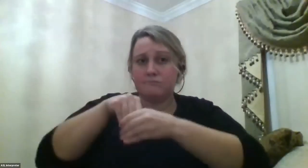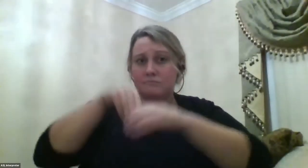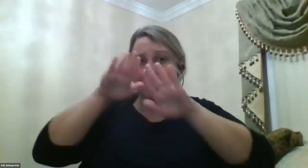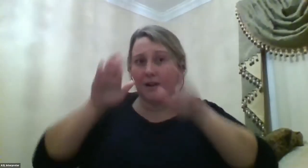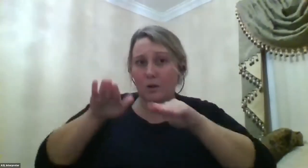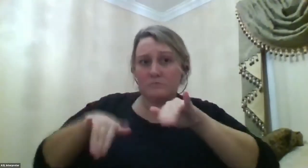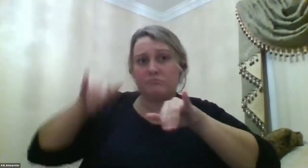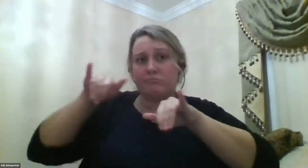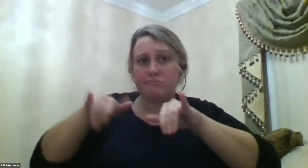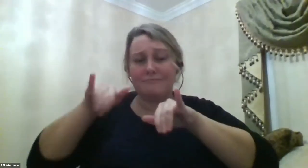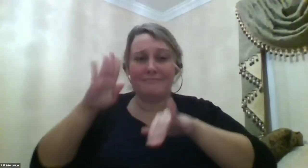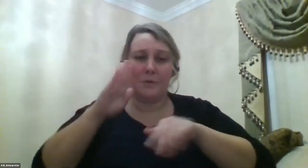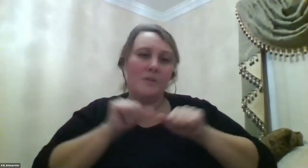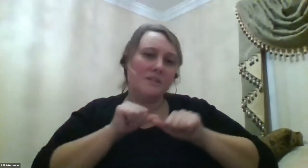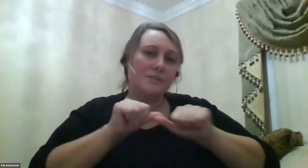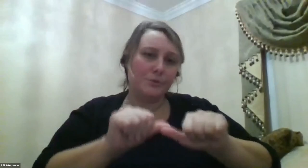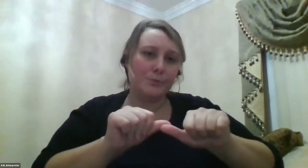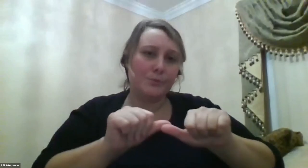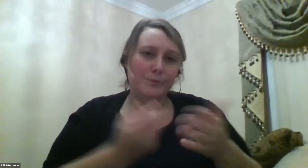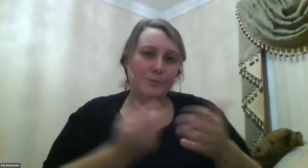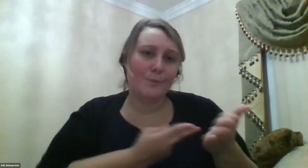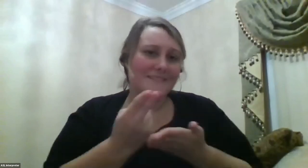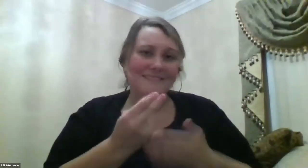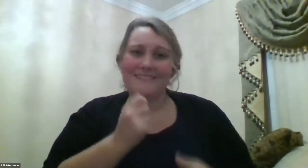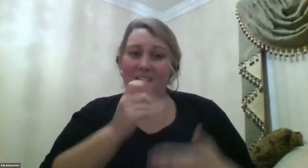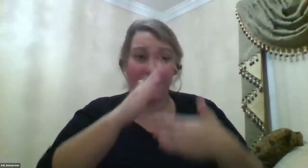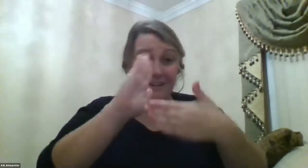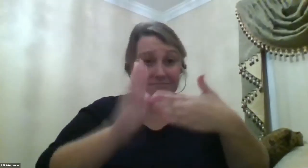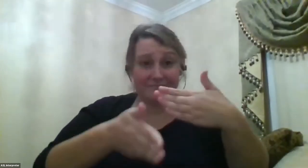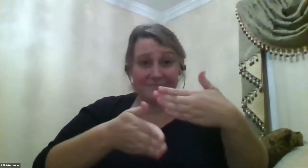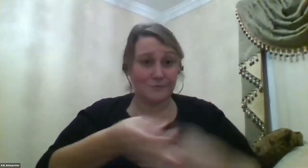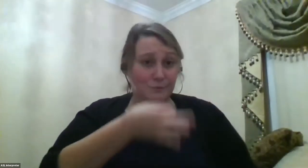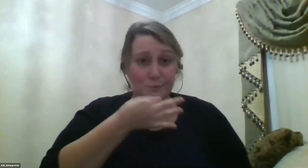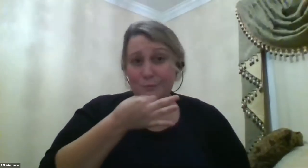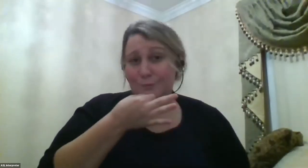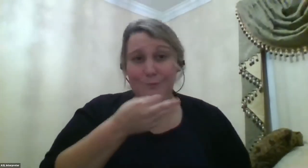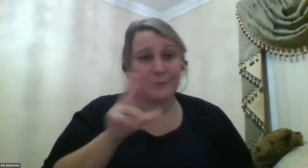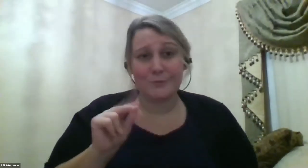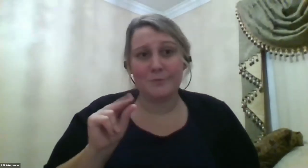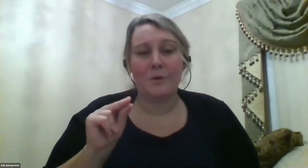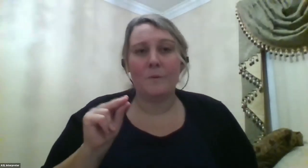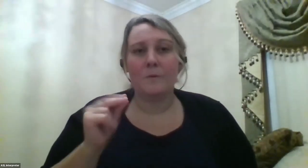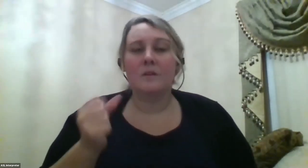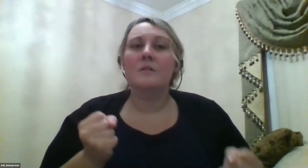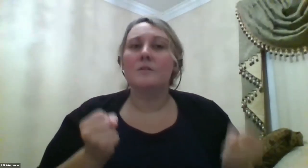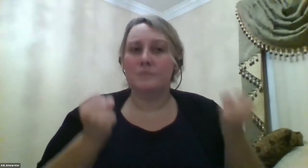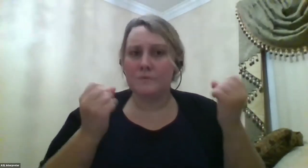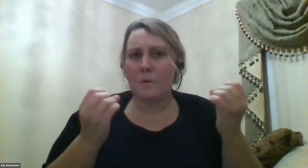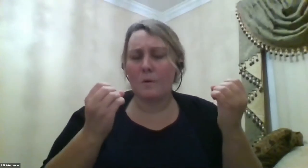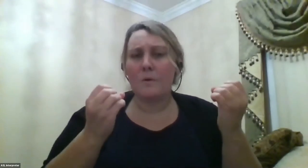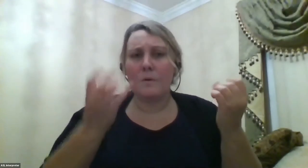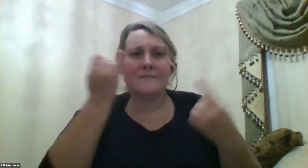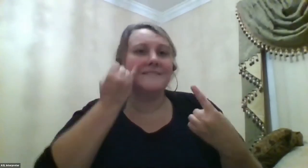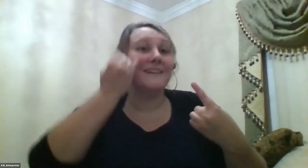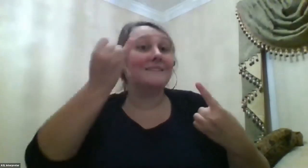clear closure. And I think that the idea of this sort of being outside and, um,